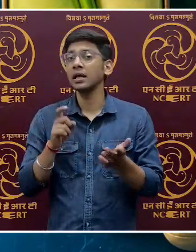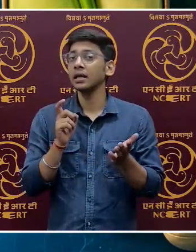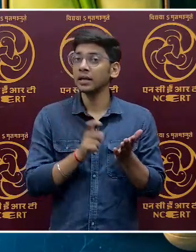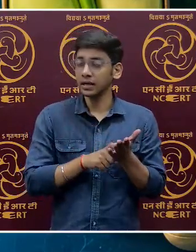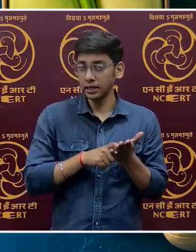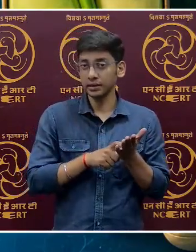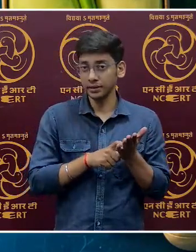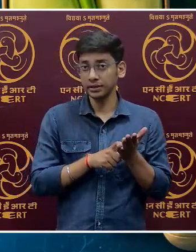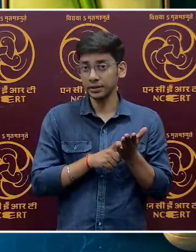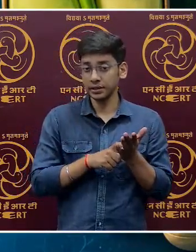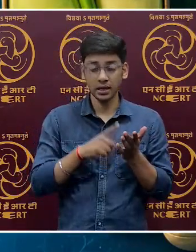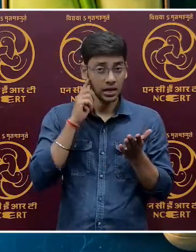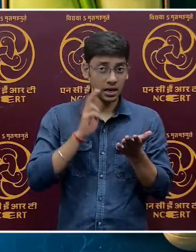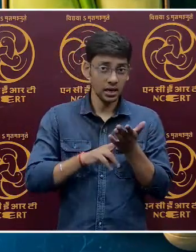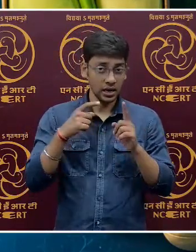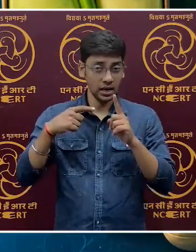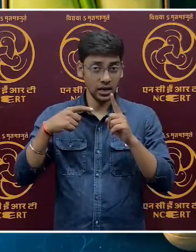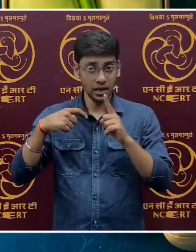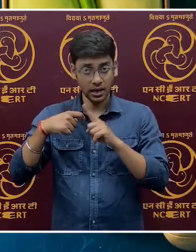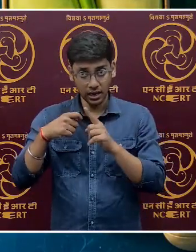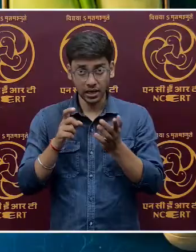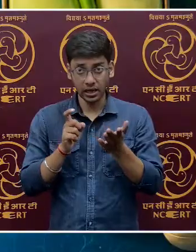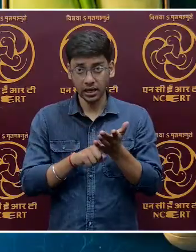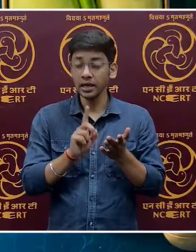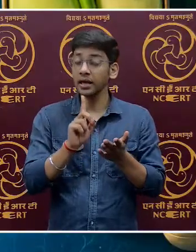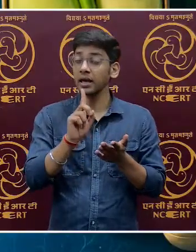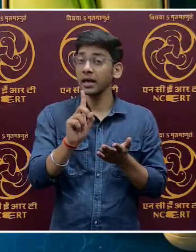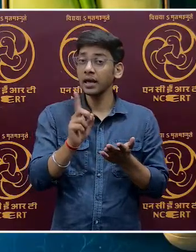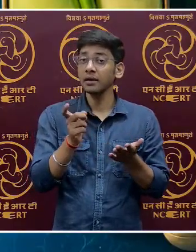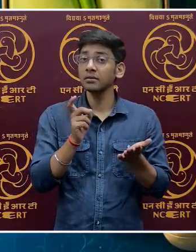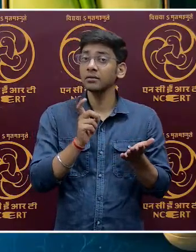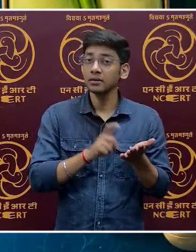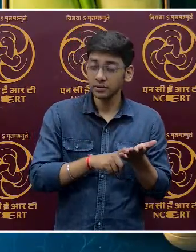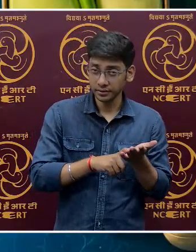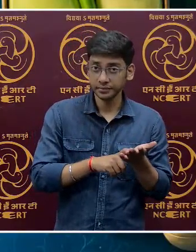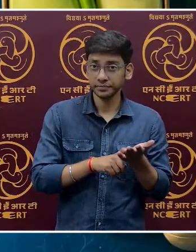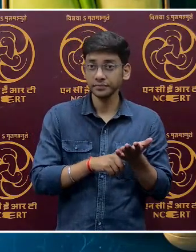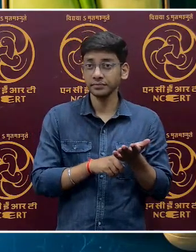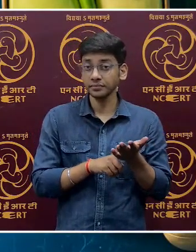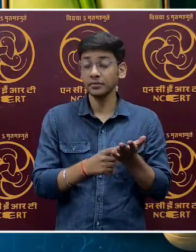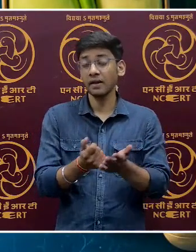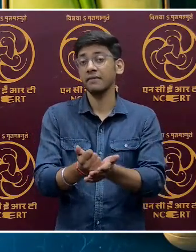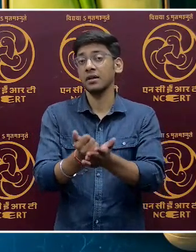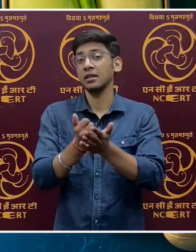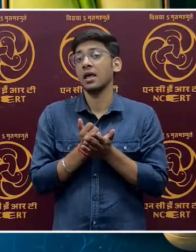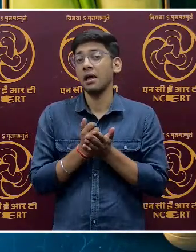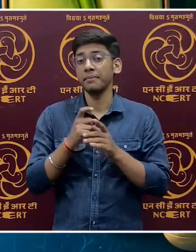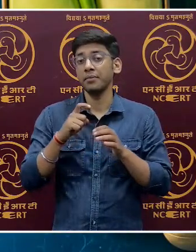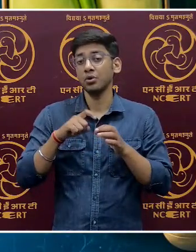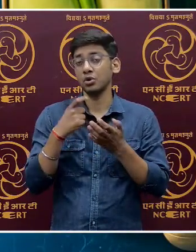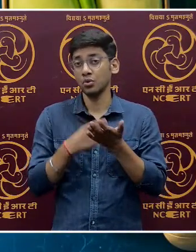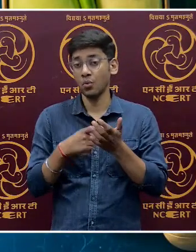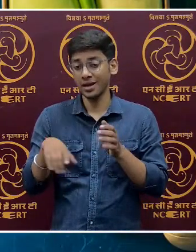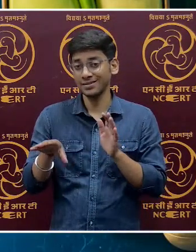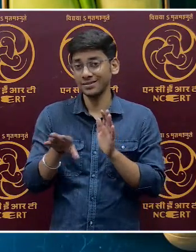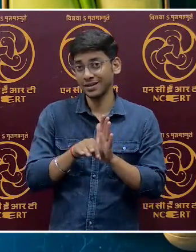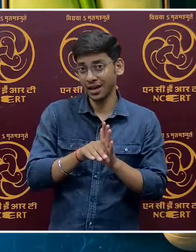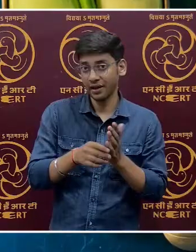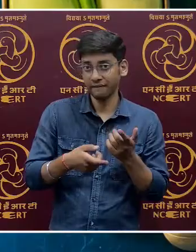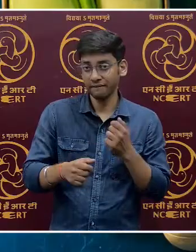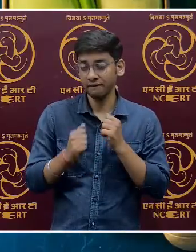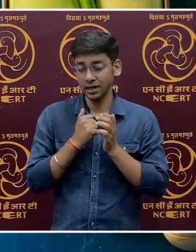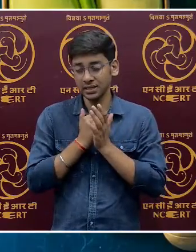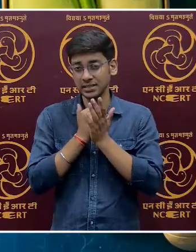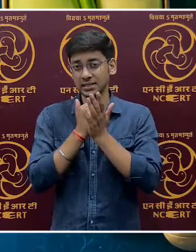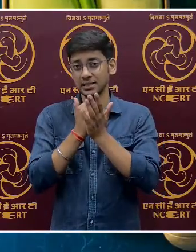the link, and once we are going to be over here, or with the help of the QR scanner which is already been there with